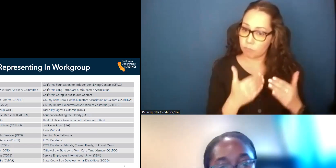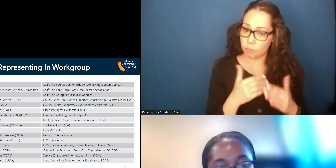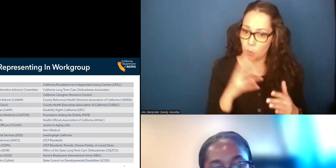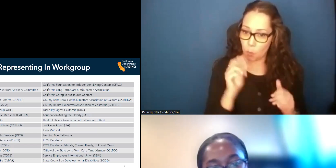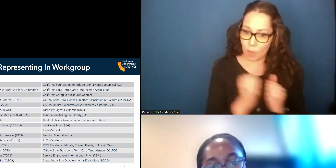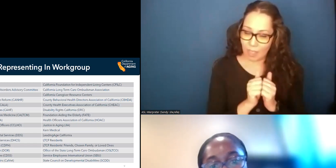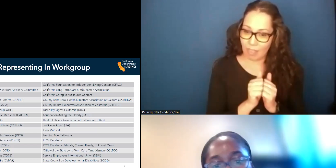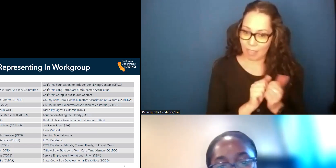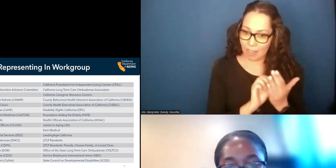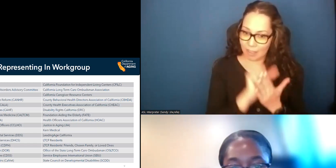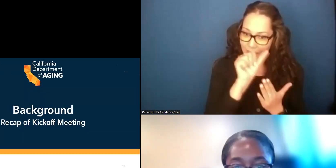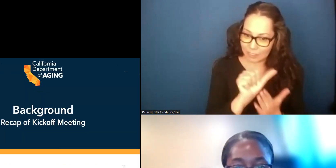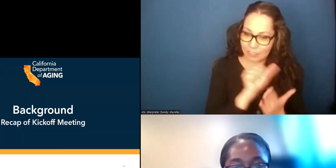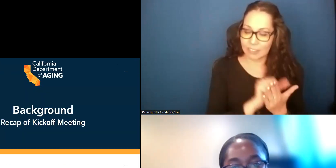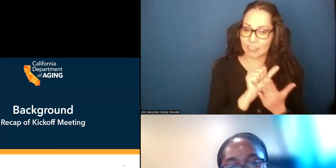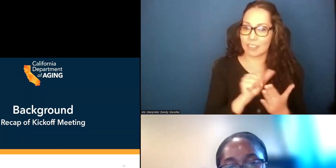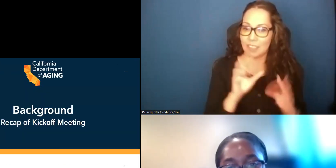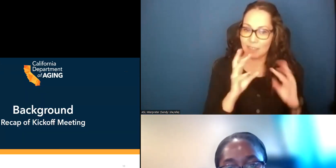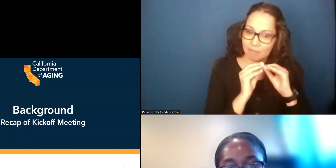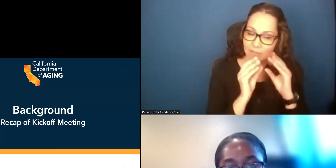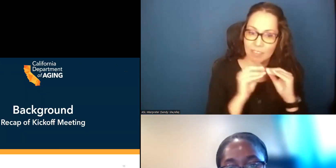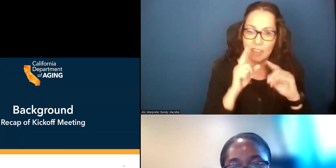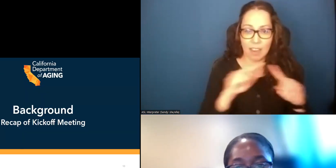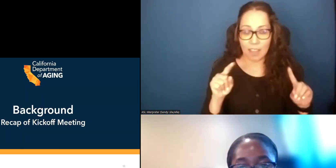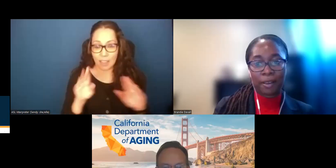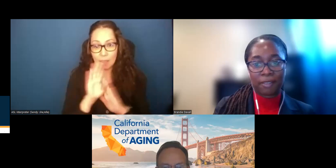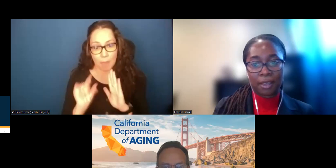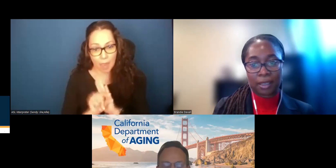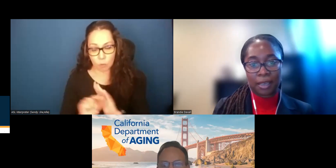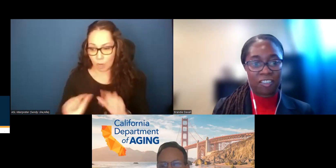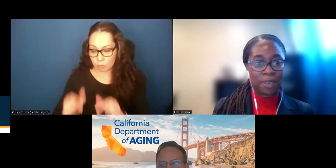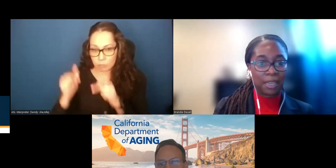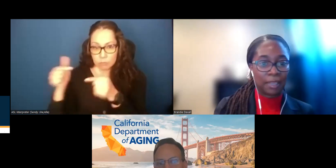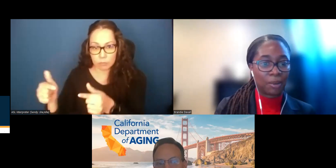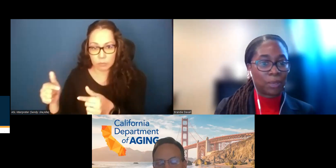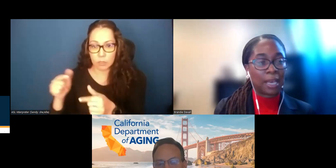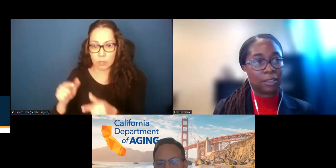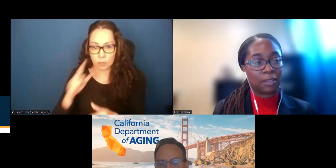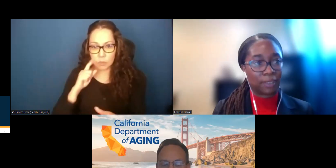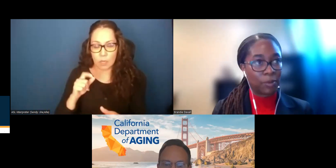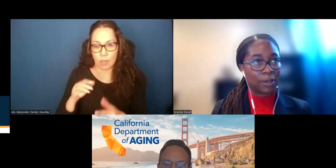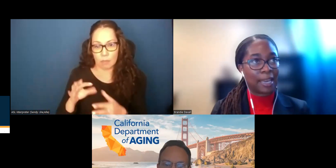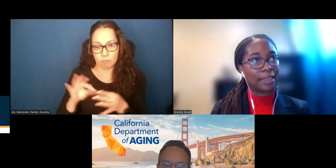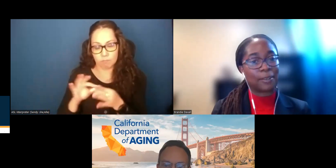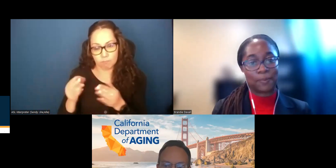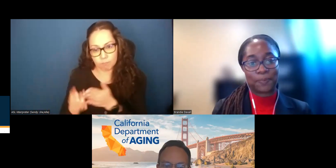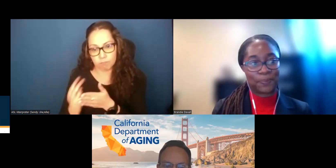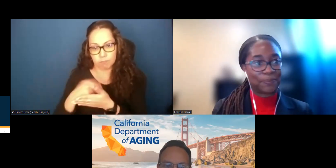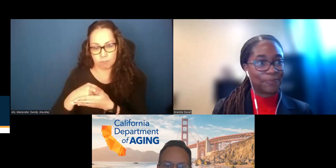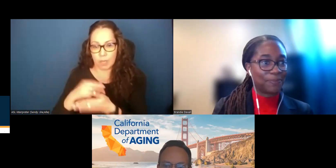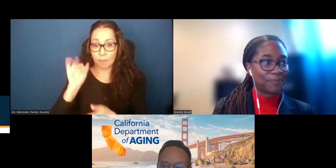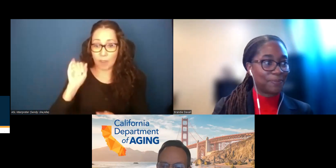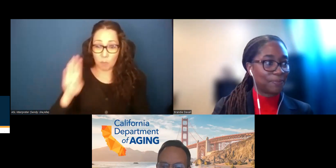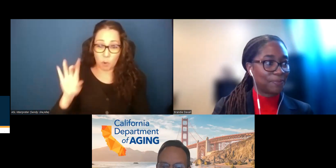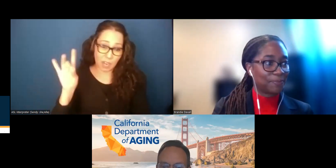I turn it over to Mark Beckley for a background and a recap of the kickoff meeting that we held on February 8th.